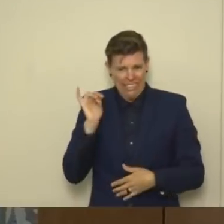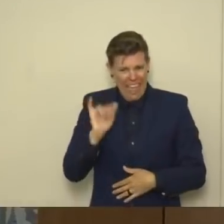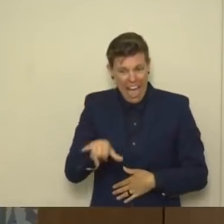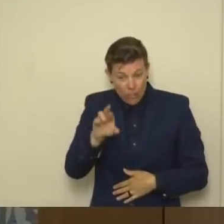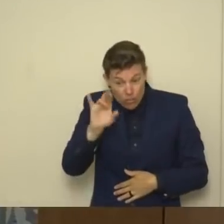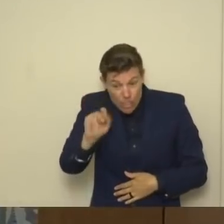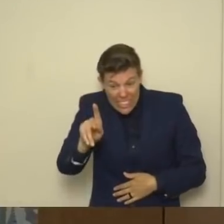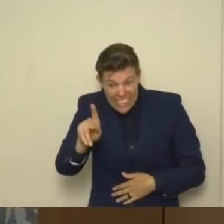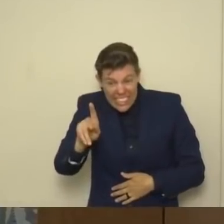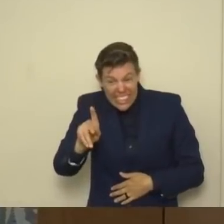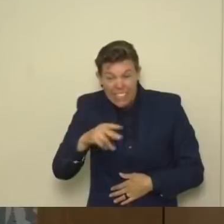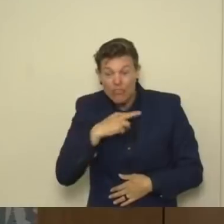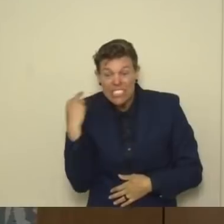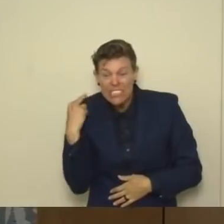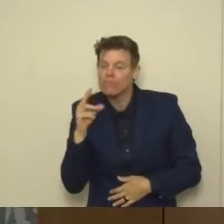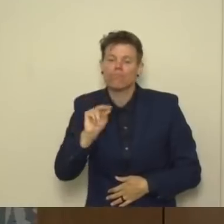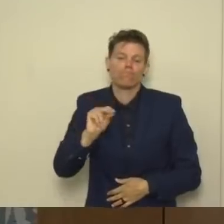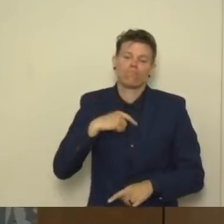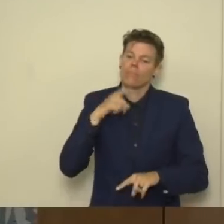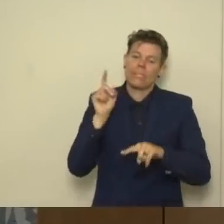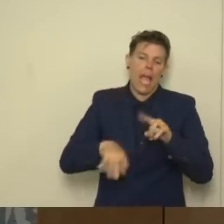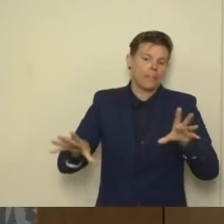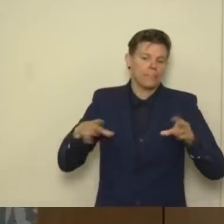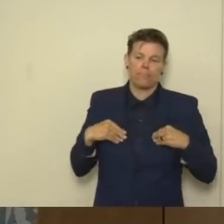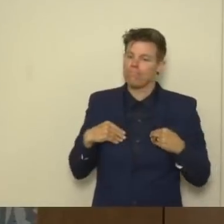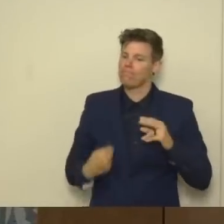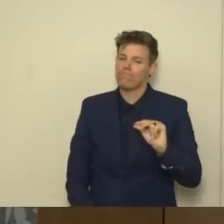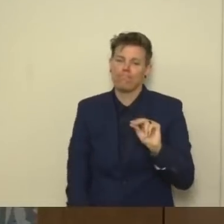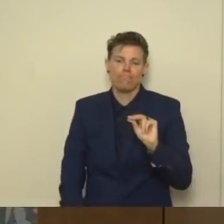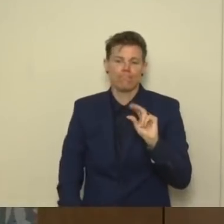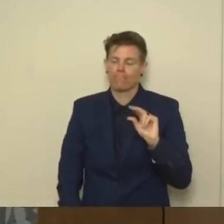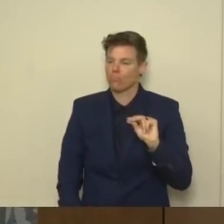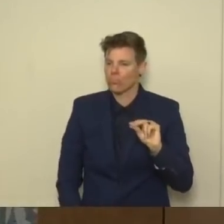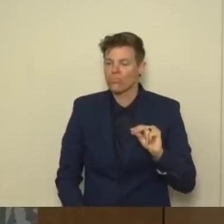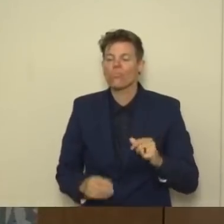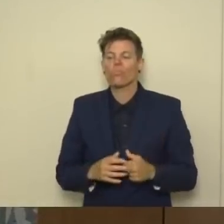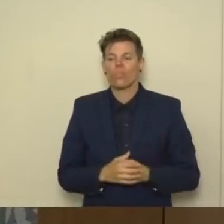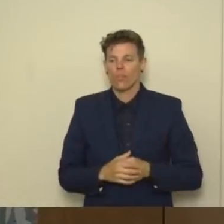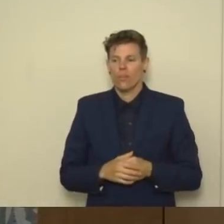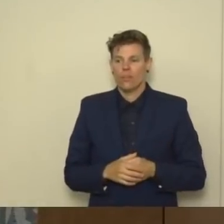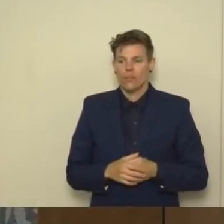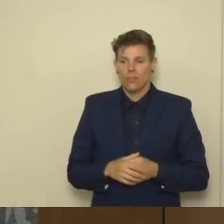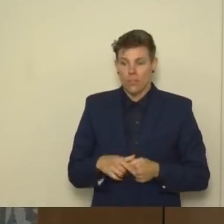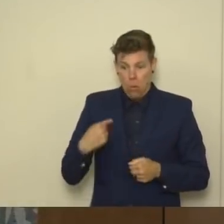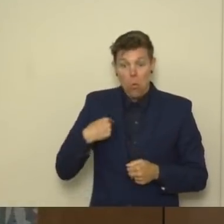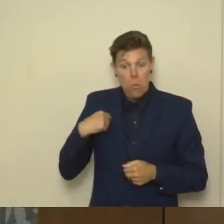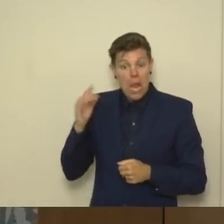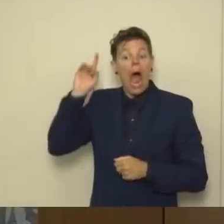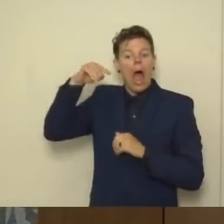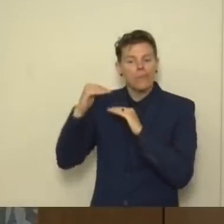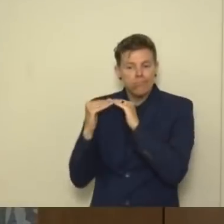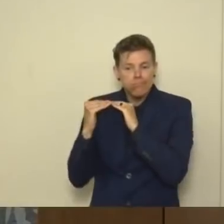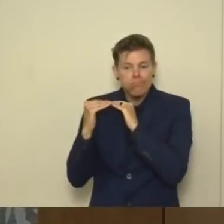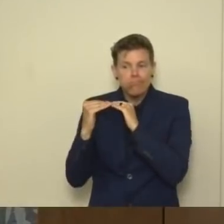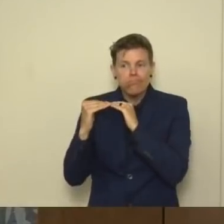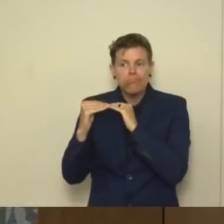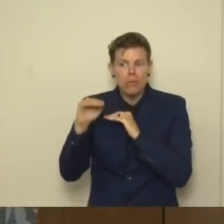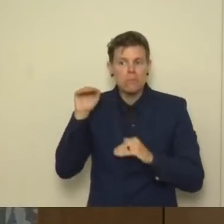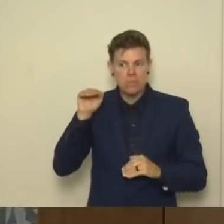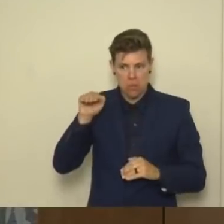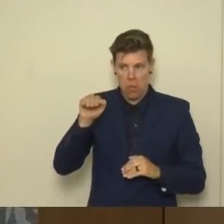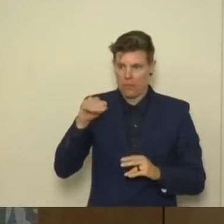It's immoral. We flattened the curve. Good news. I'm seeing more New Mexicans wear masks. Great